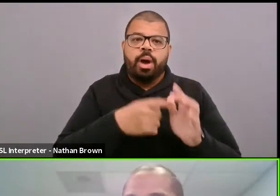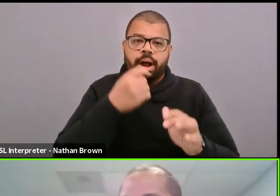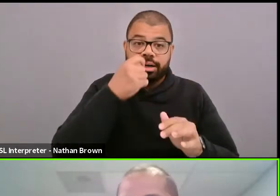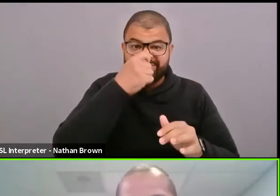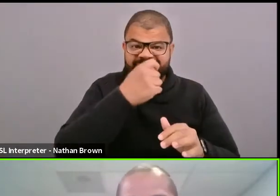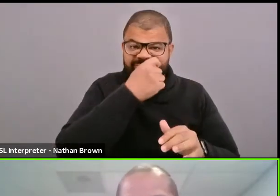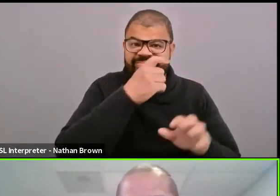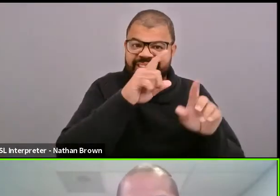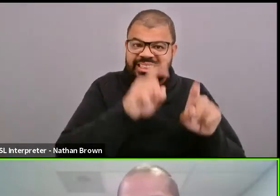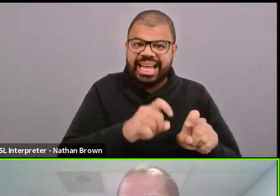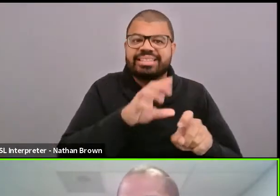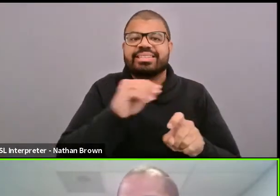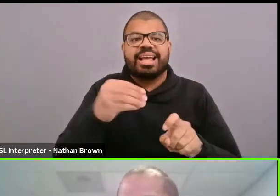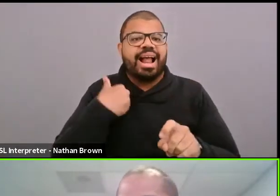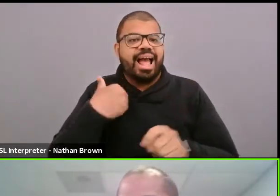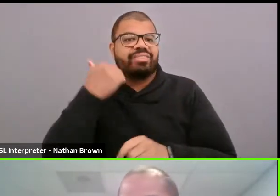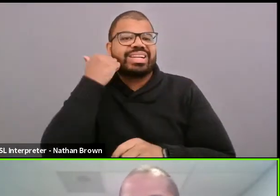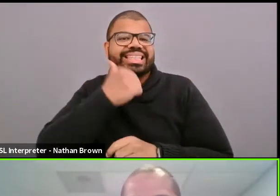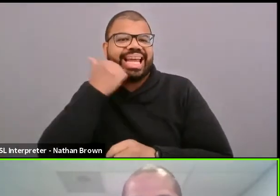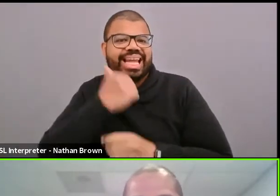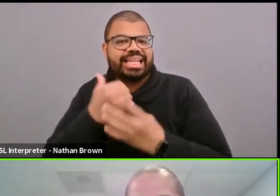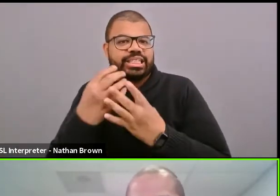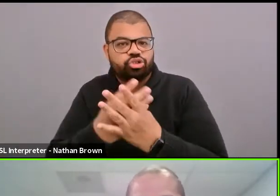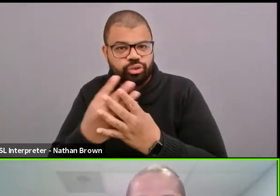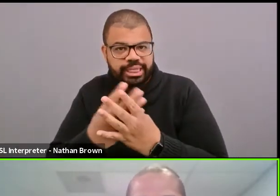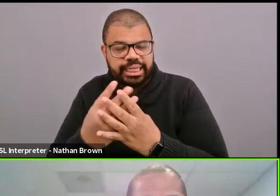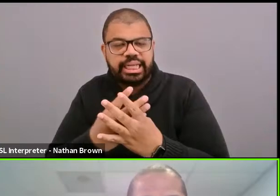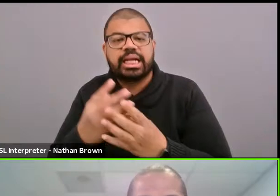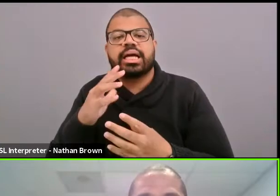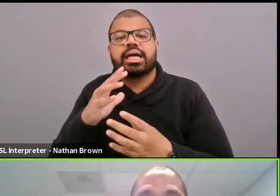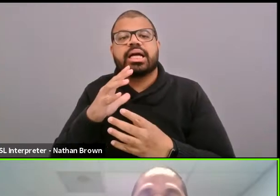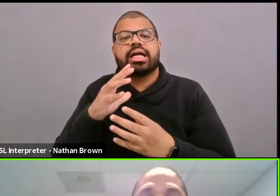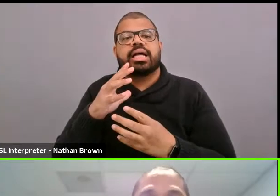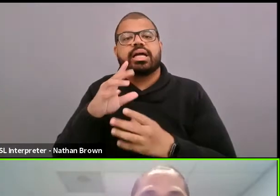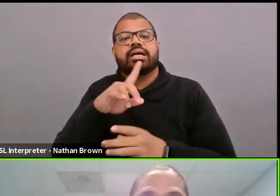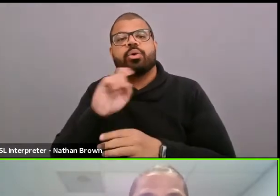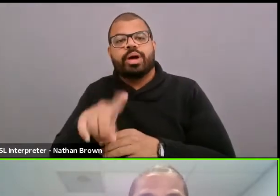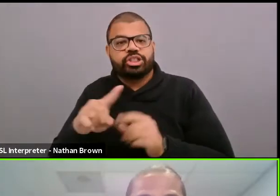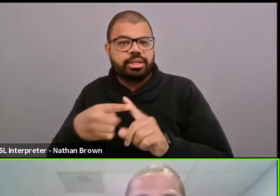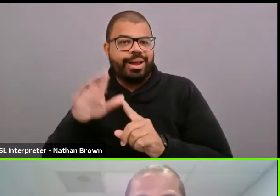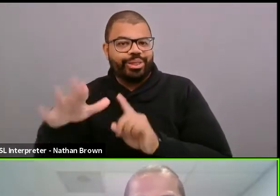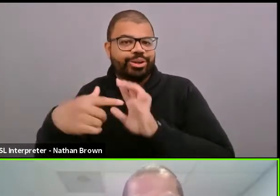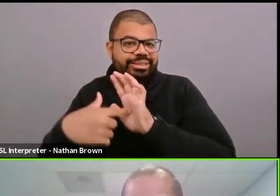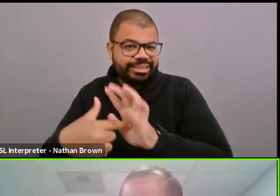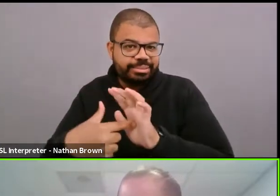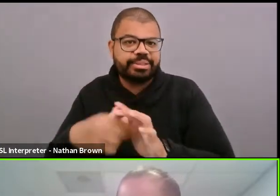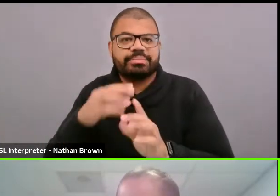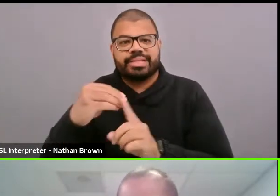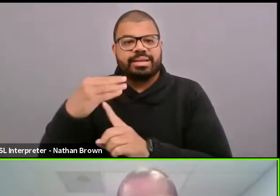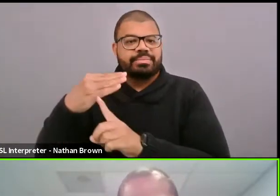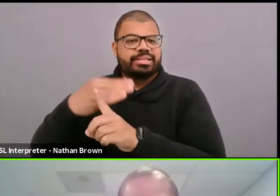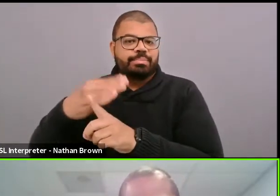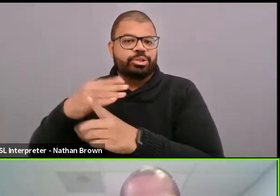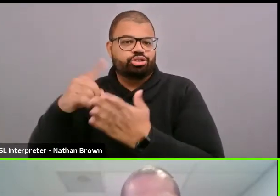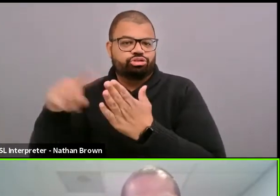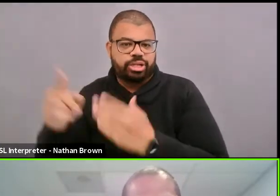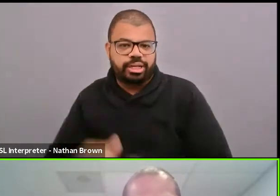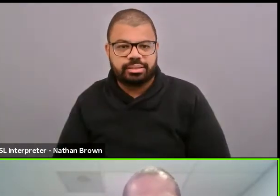they have the daily screening, the question about the symptoms and the temperature measure.